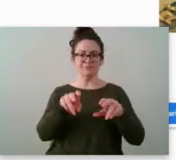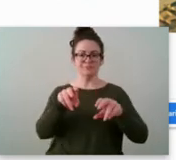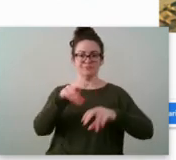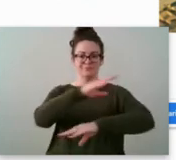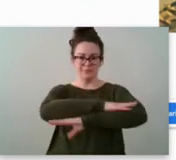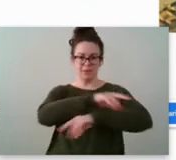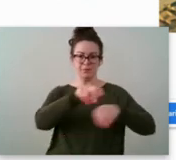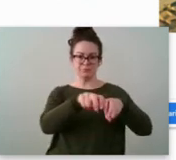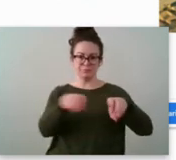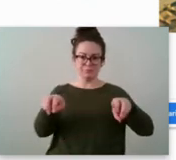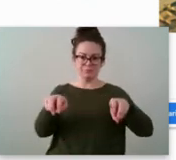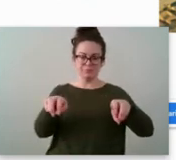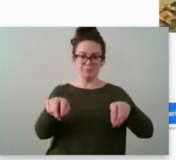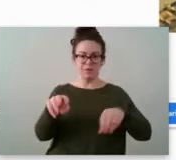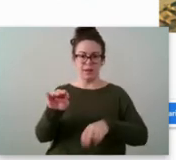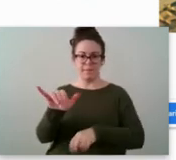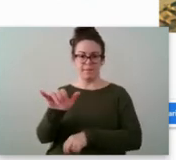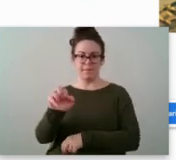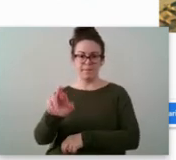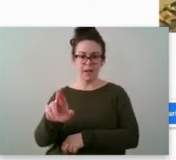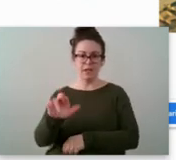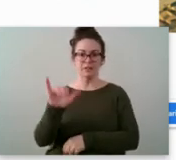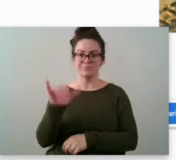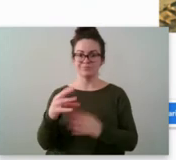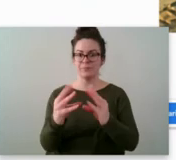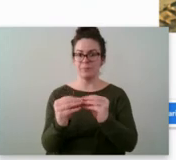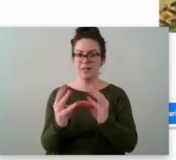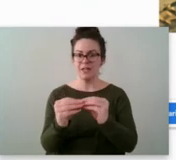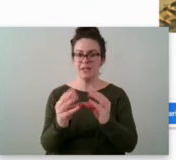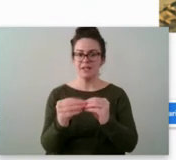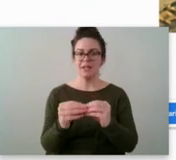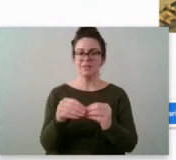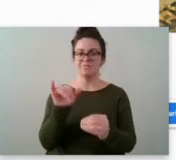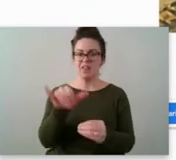needs of the community are. Do they need more restaurants? Do they need more